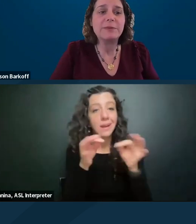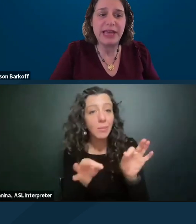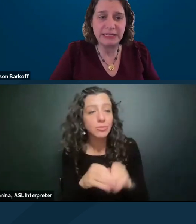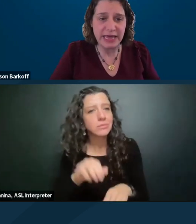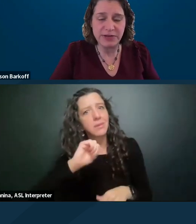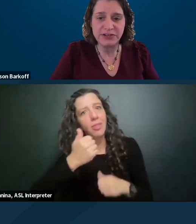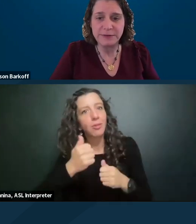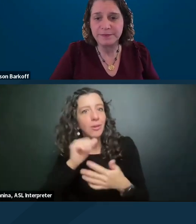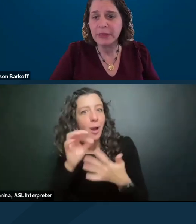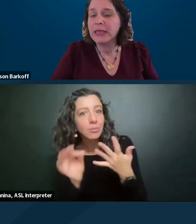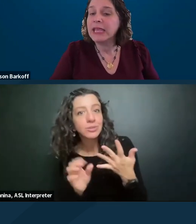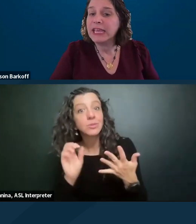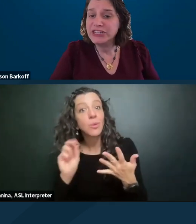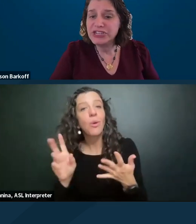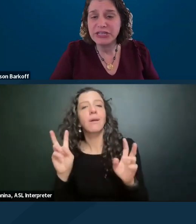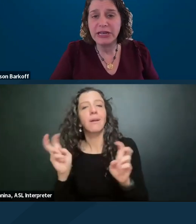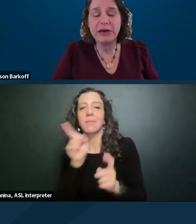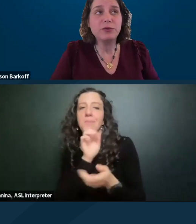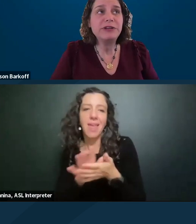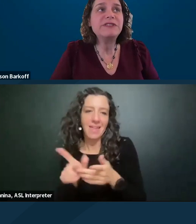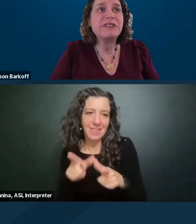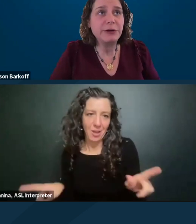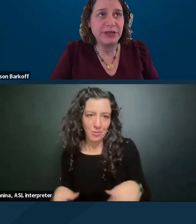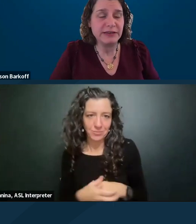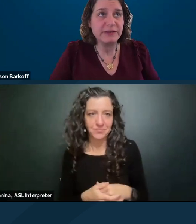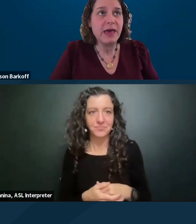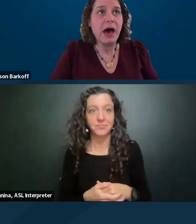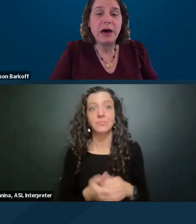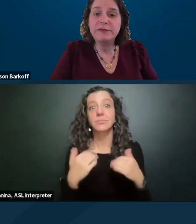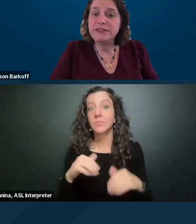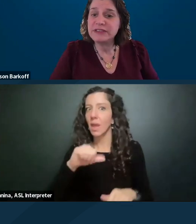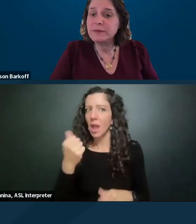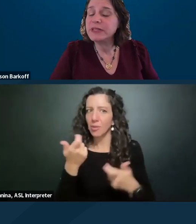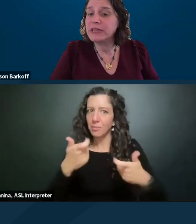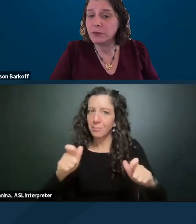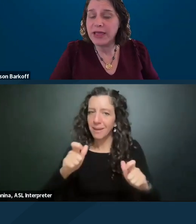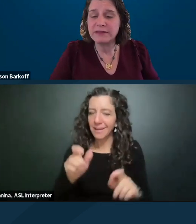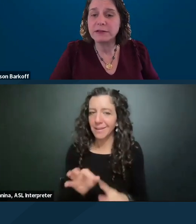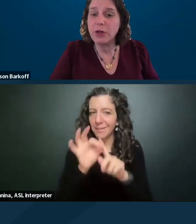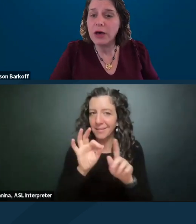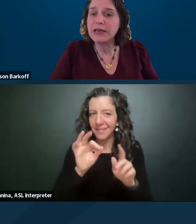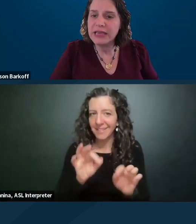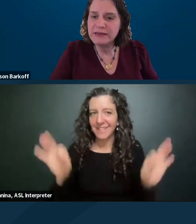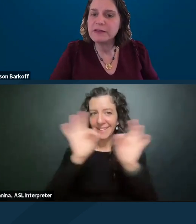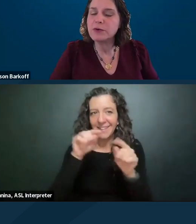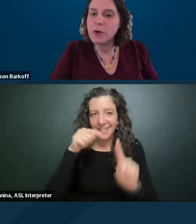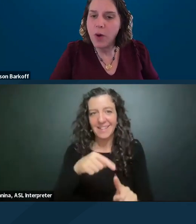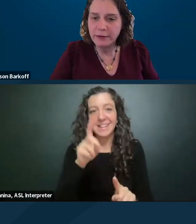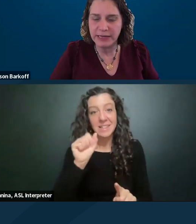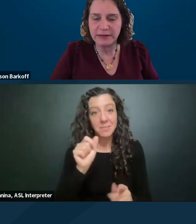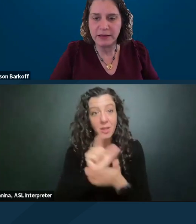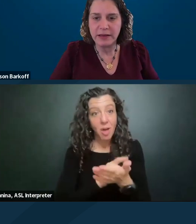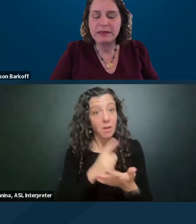formats, and plain language. In addition, a real centerpiece of disability rights law is